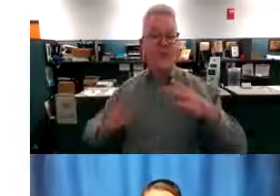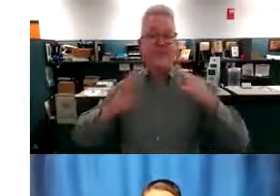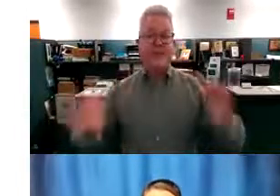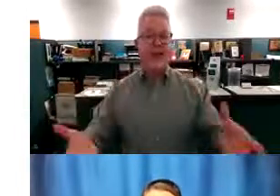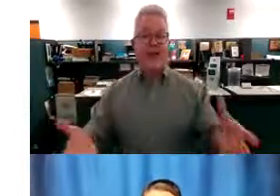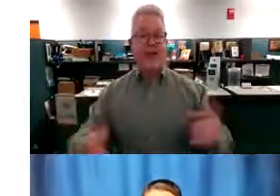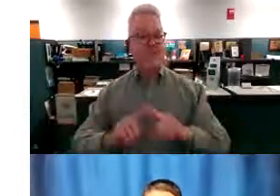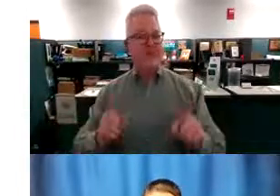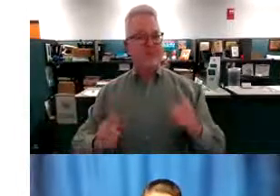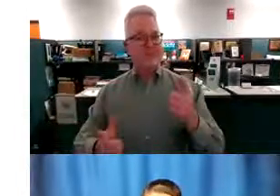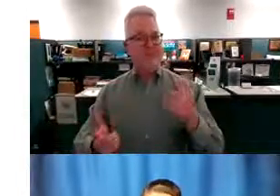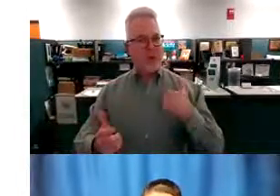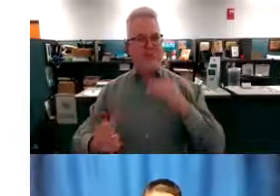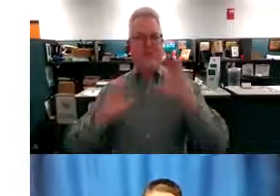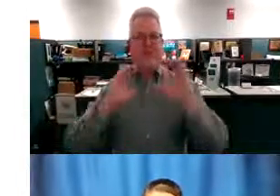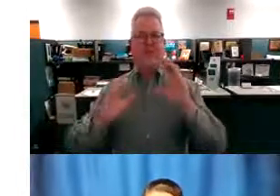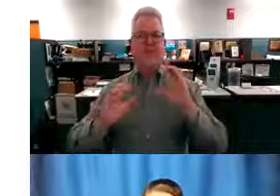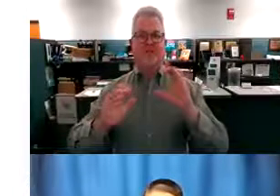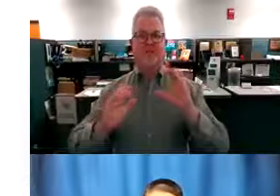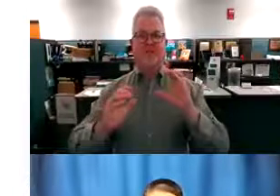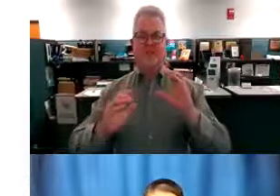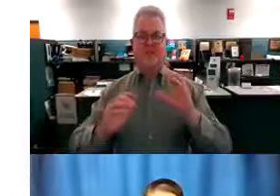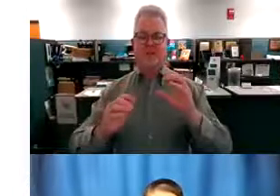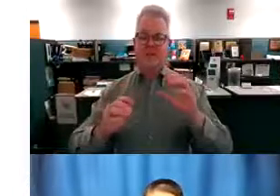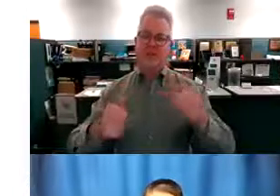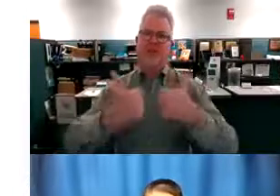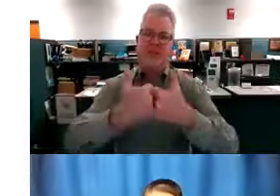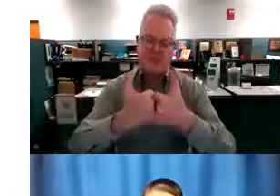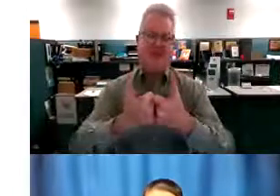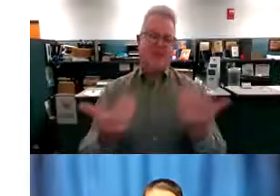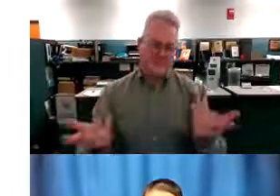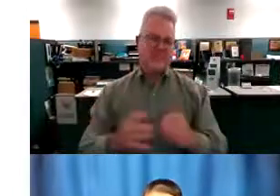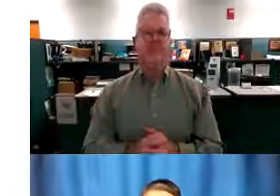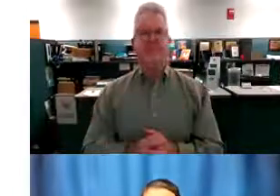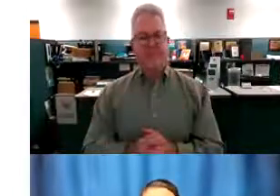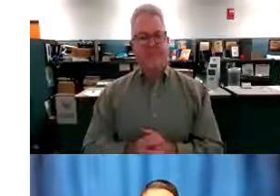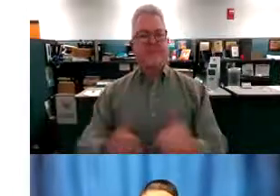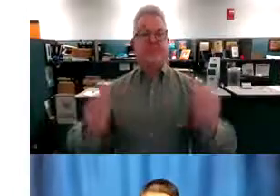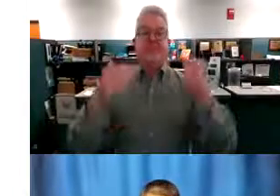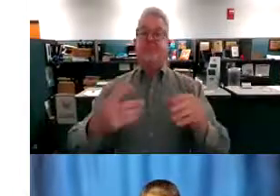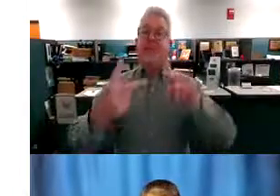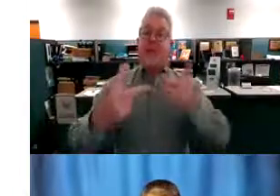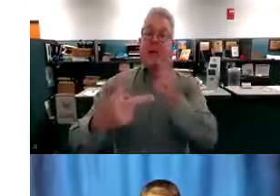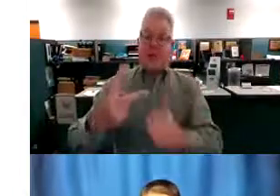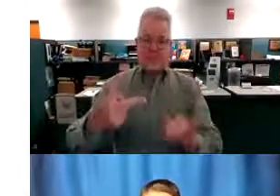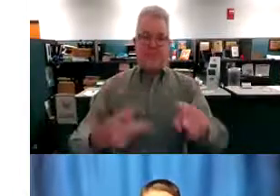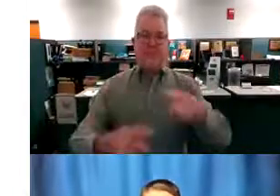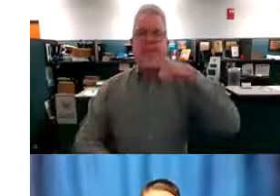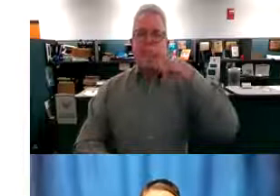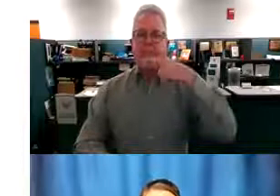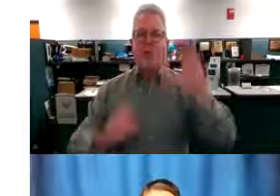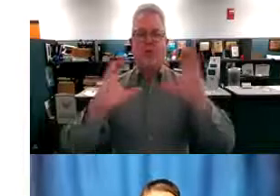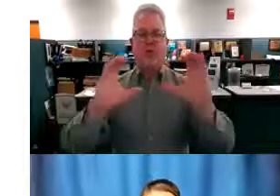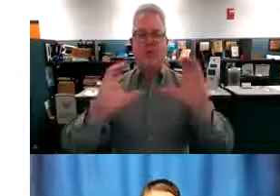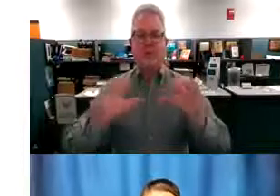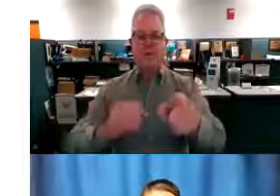community. You might be walking past one. We're walking right by you. You don't know that until you try to communicate. And then there's a challenge. So